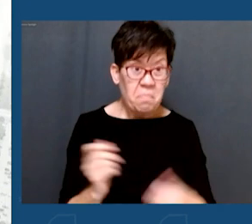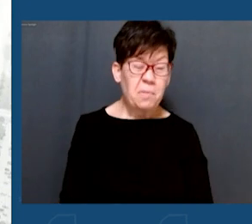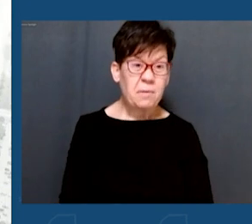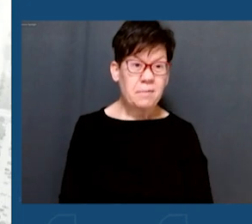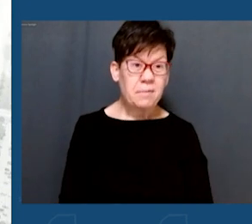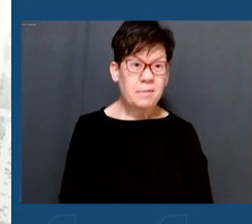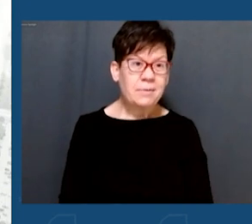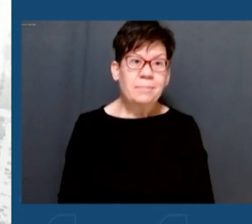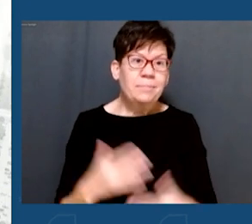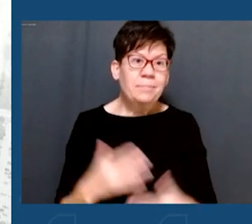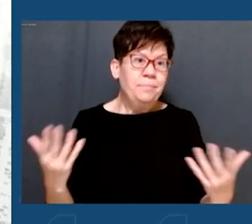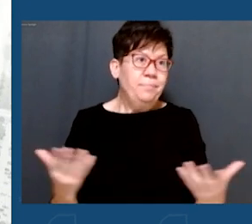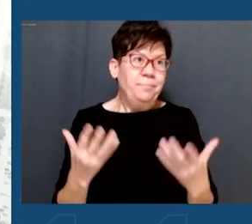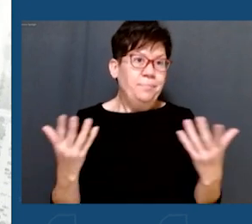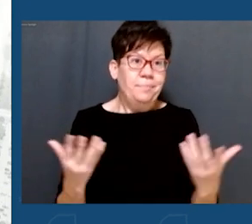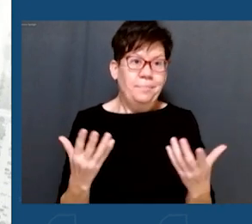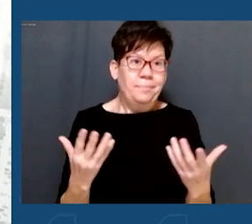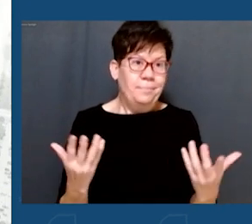Just